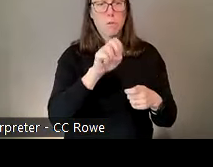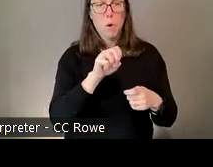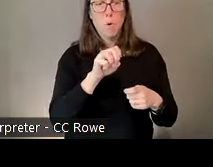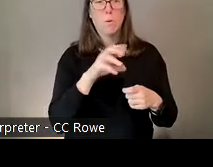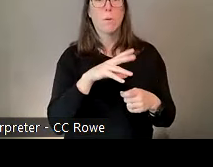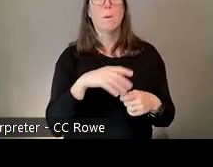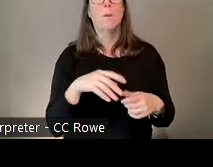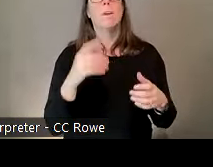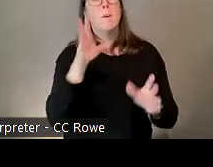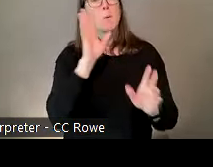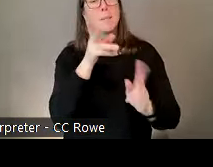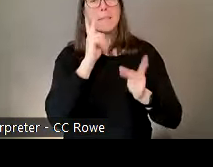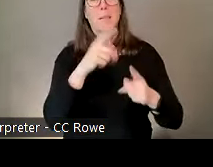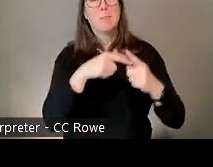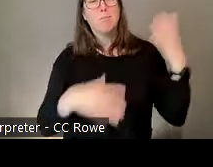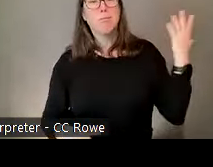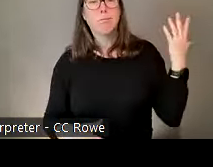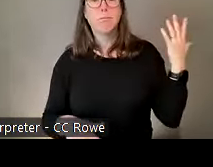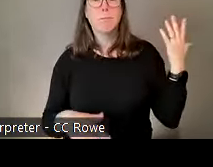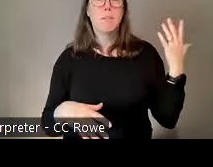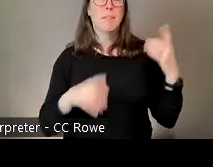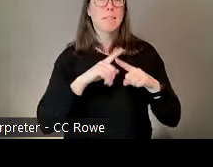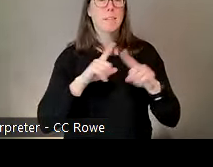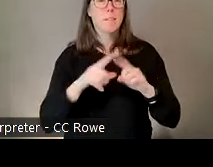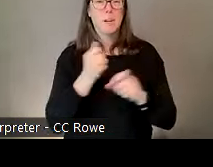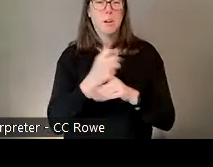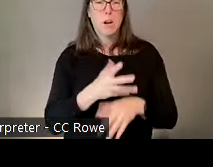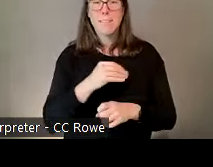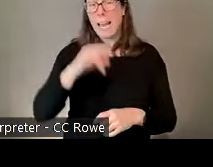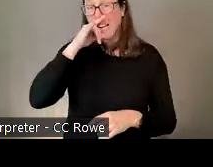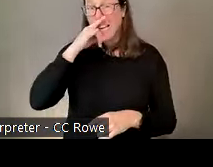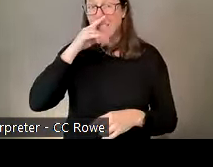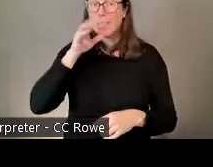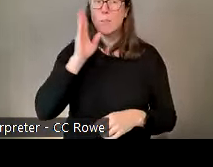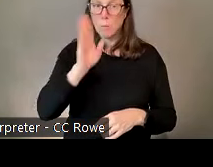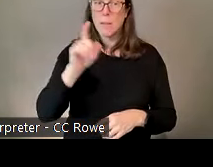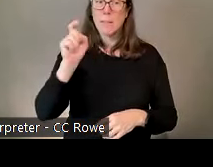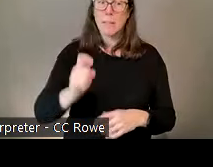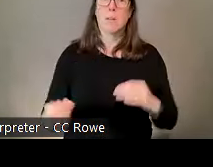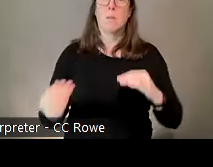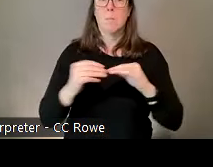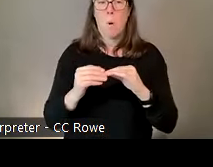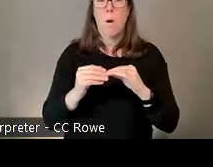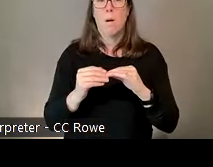causes. And these kids tend to need a lot more medical help.